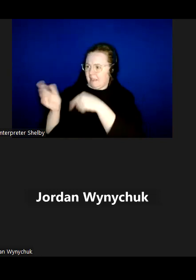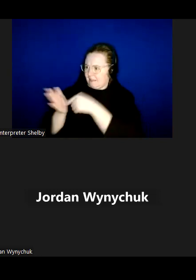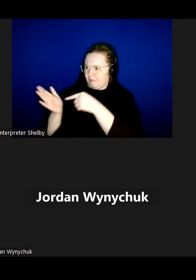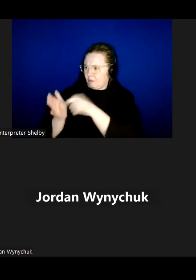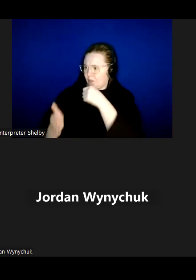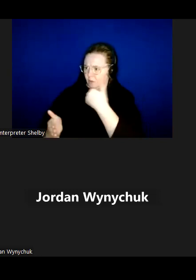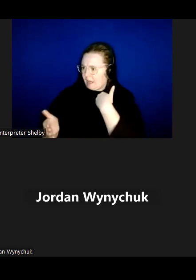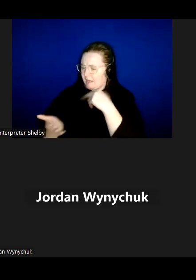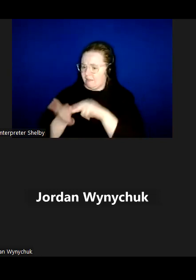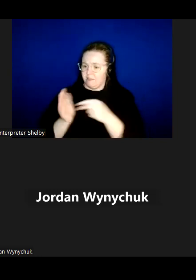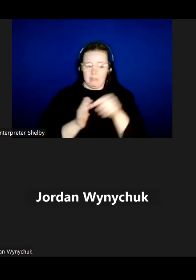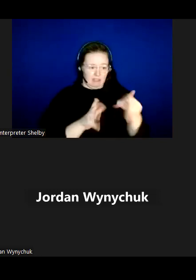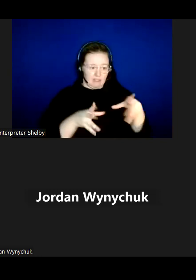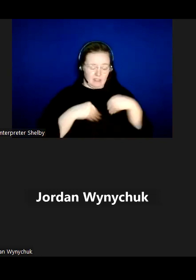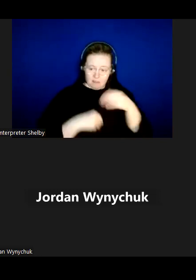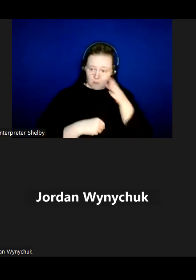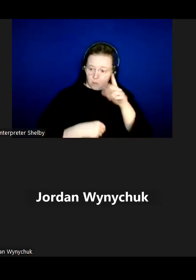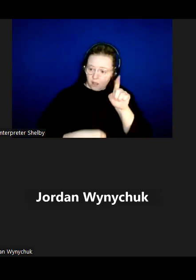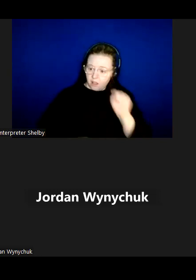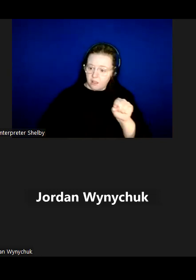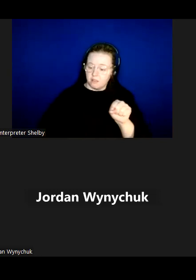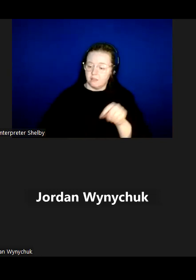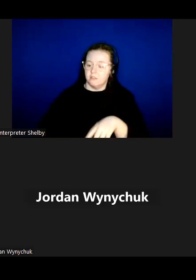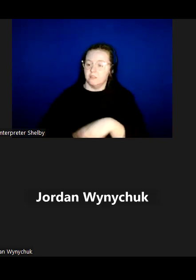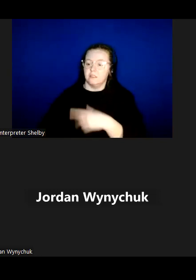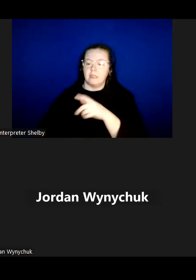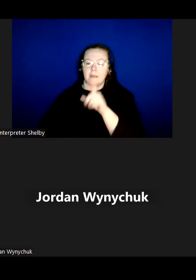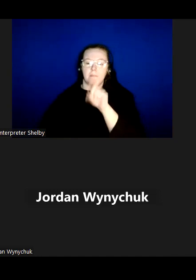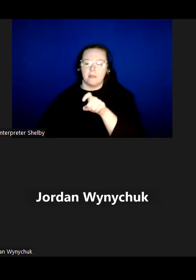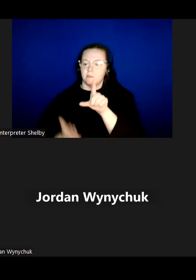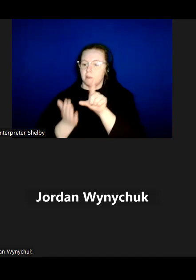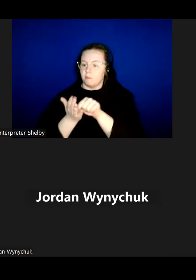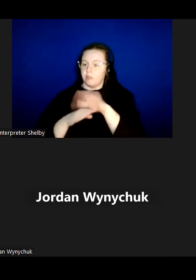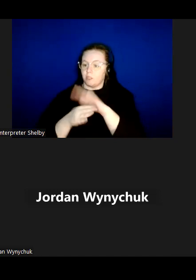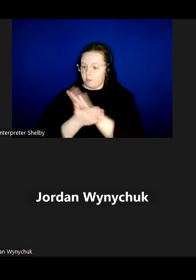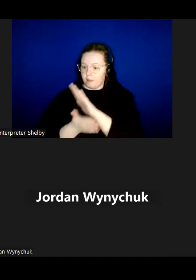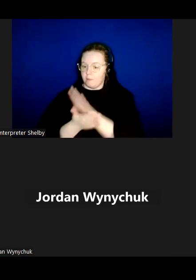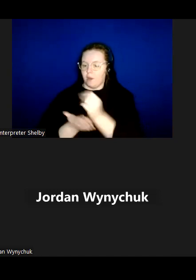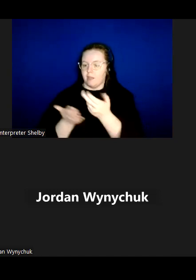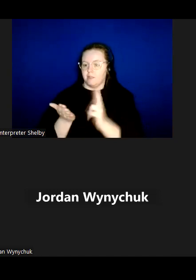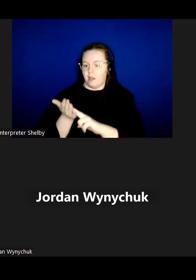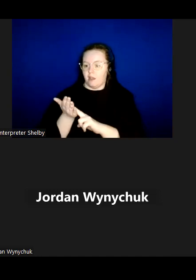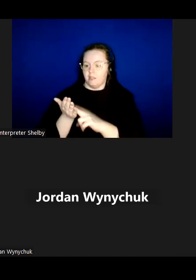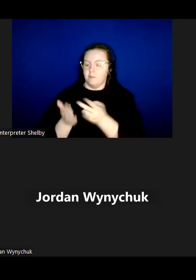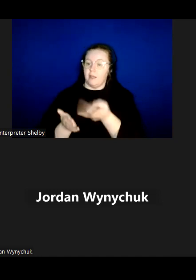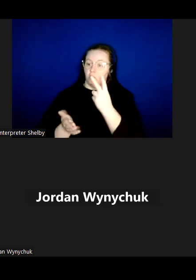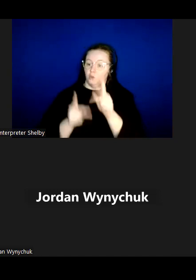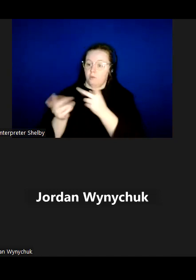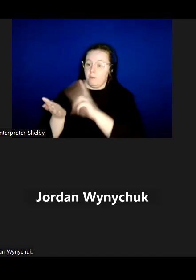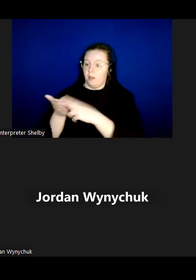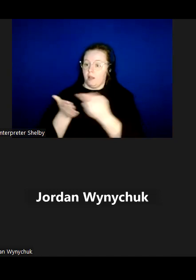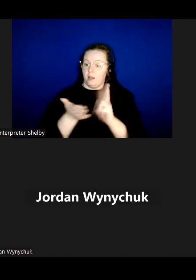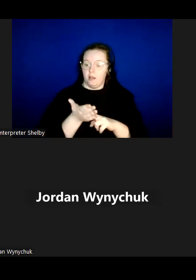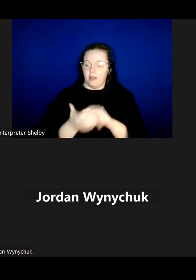accepted in Newfoundland and Labrador? It has to be printed off in paper and signed by two people who are not